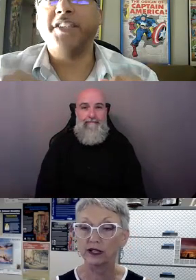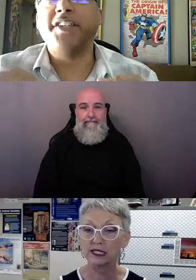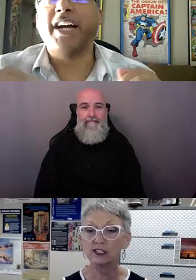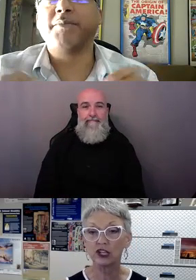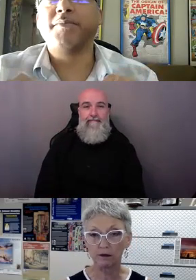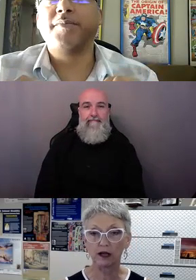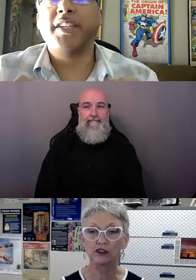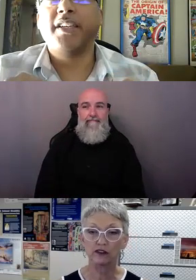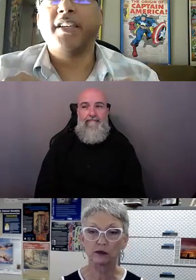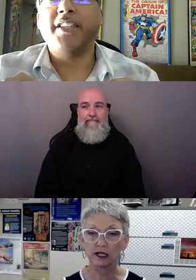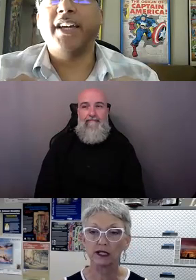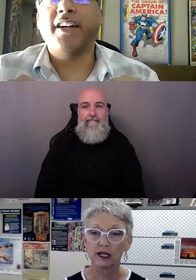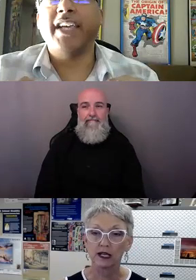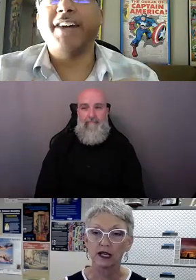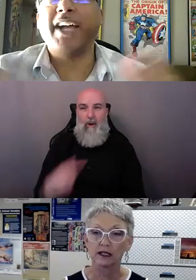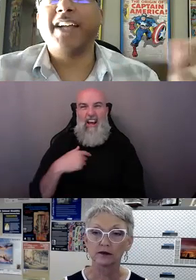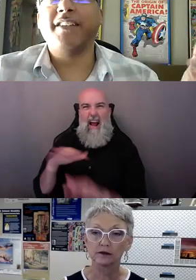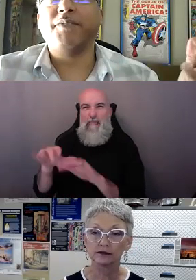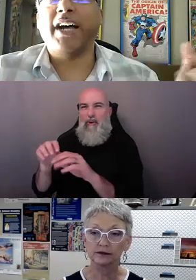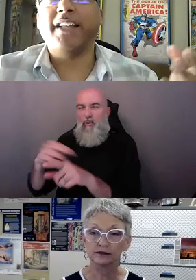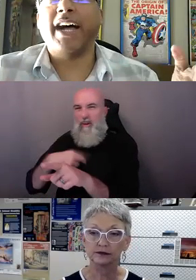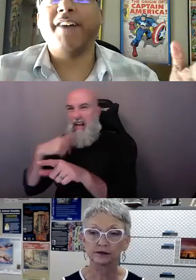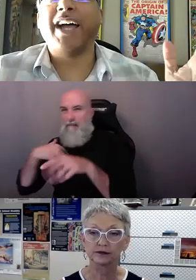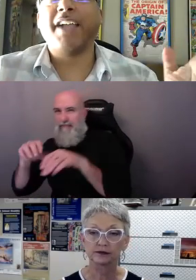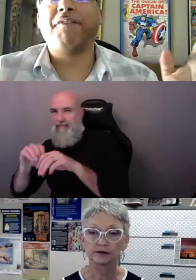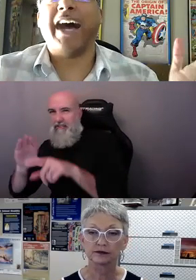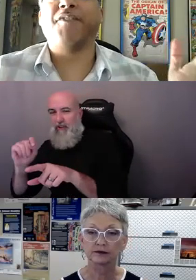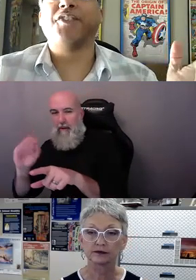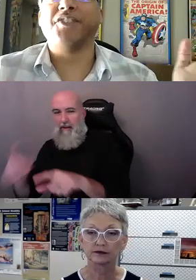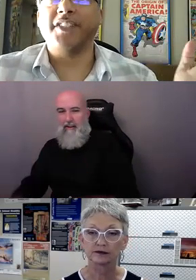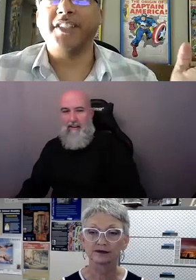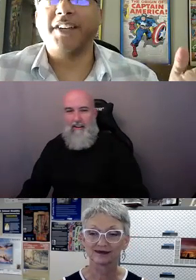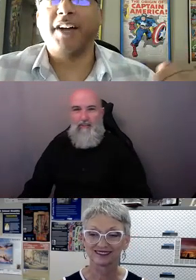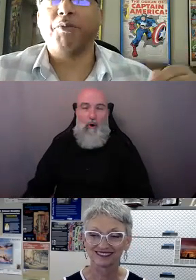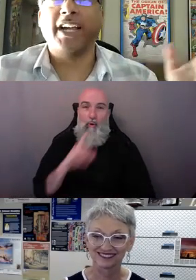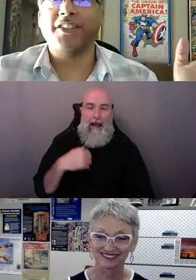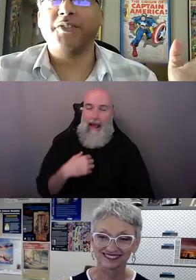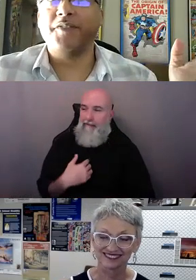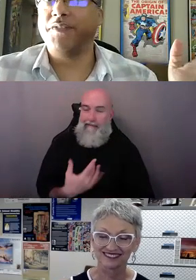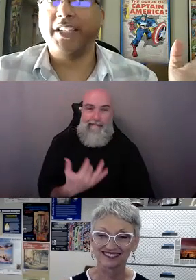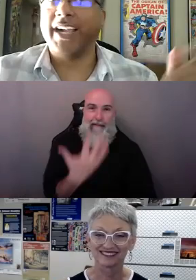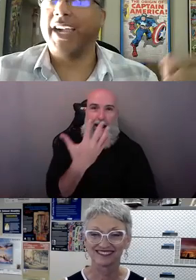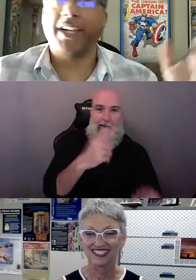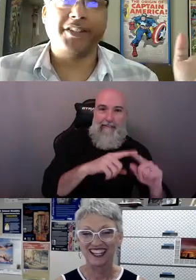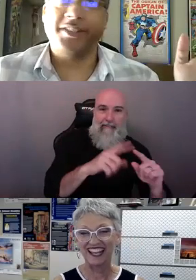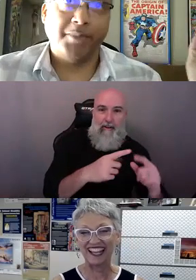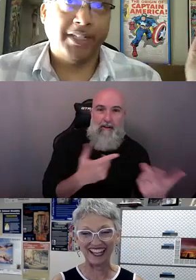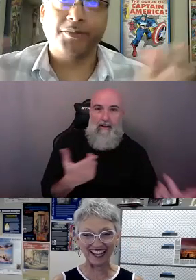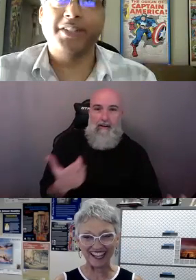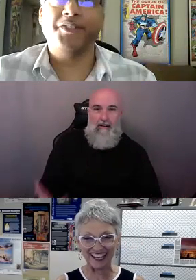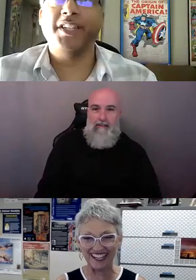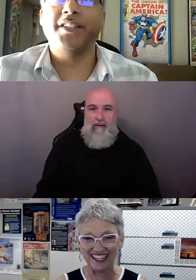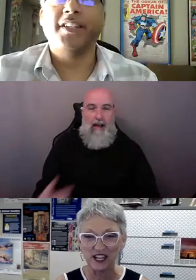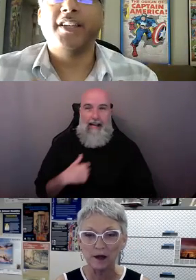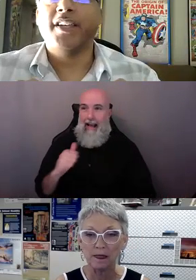All Yeah, right, you got in the 'em. chat box for everybody. Yeah, and I've got like 5 versions of this. I've got one I can do in 15. I got one I can do in 10 minutes.